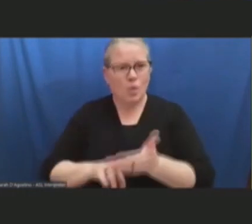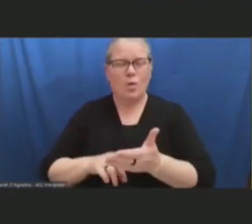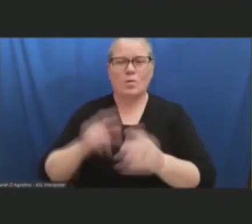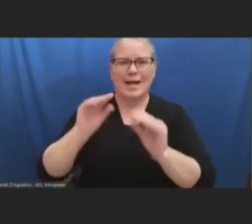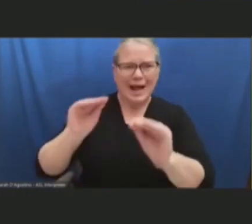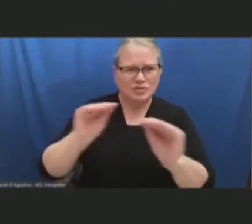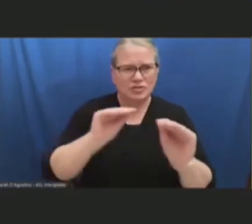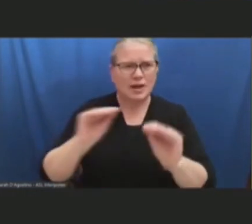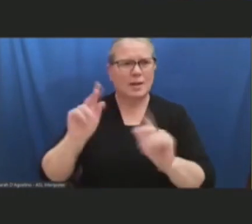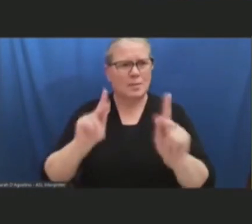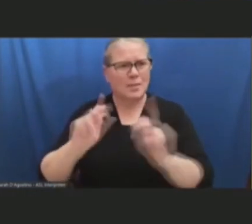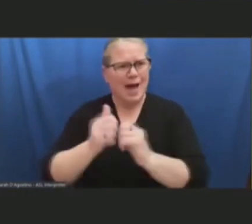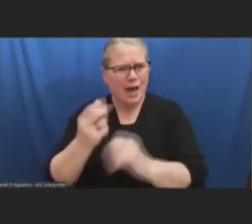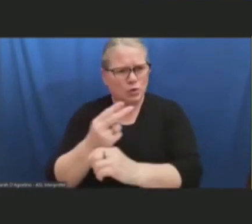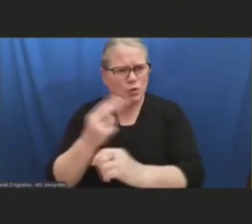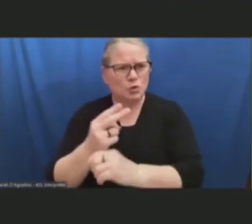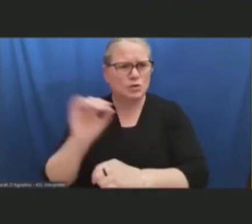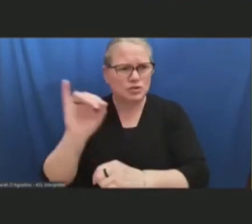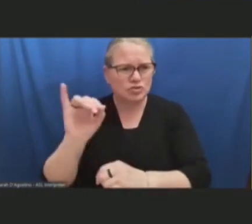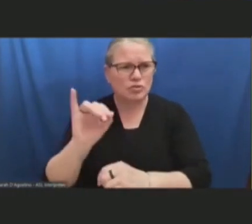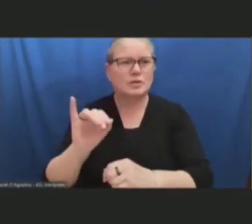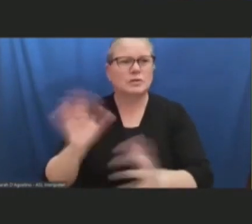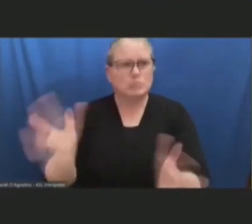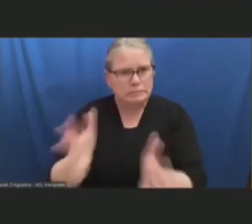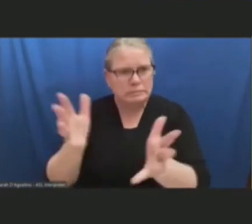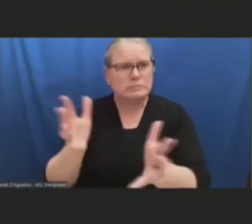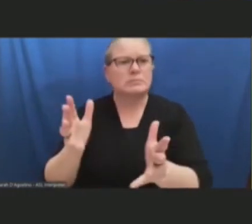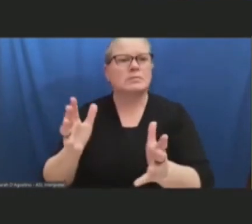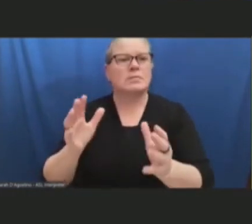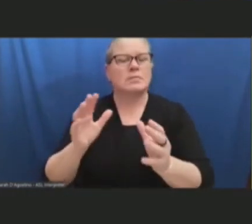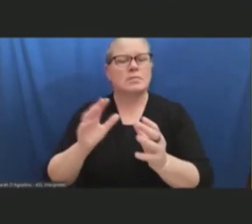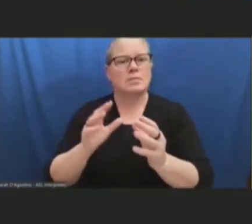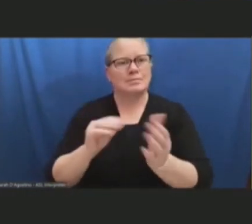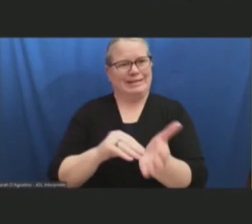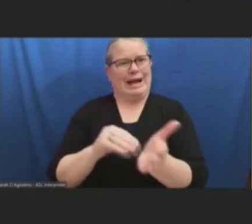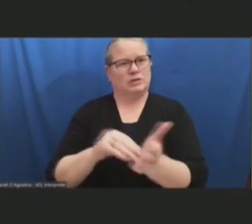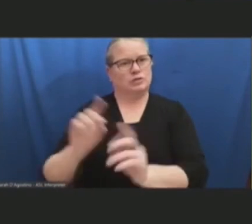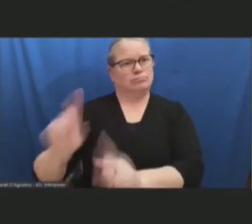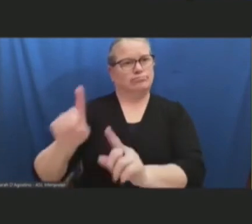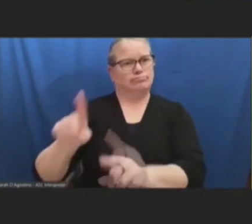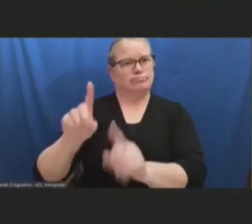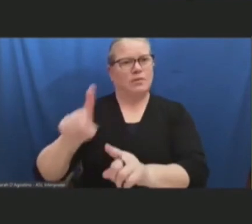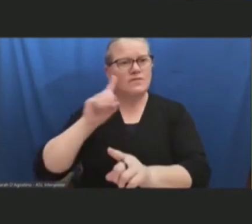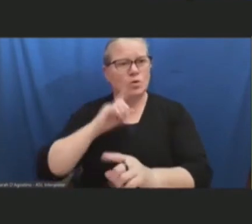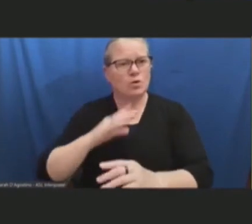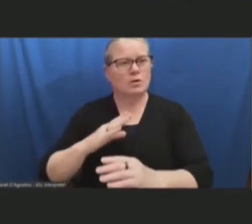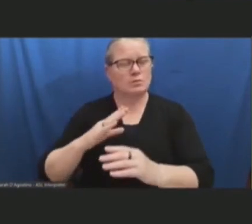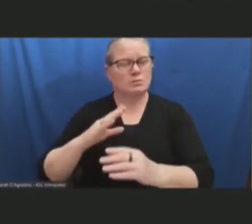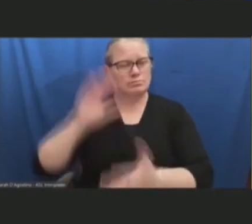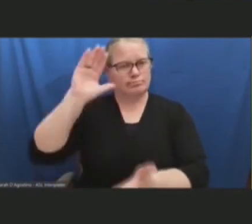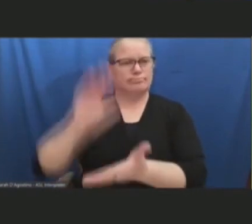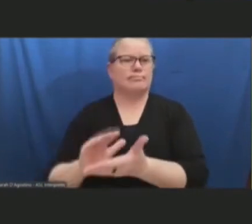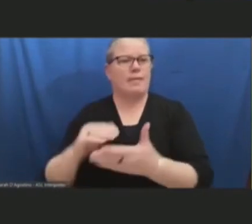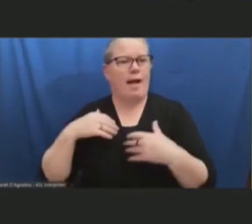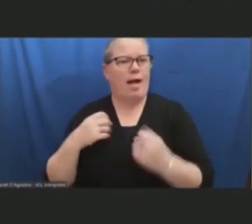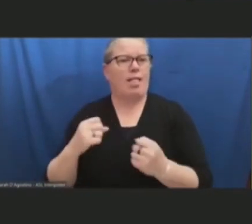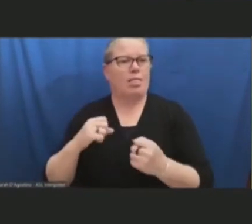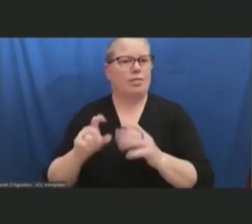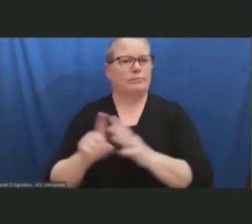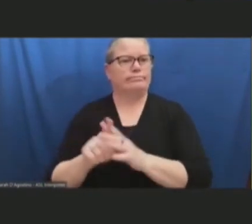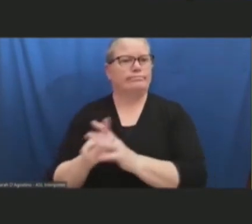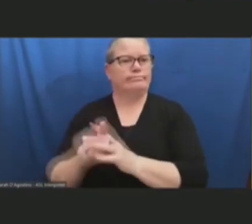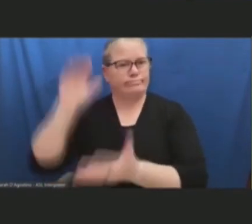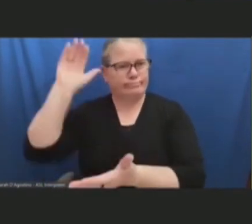insurance and promoting preventative health. But there's also a huge economic benefit for the communities and students